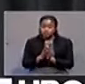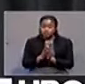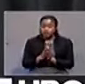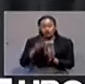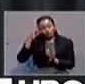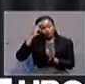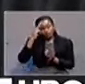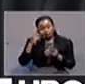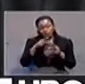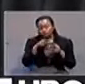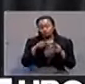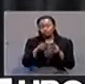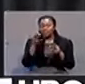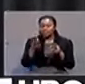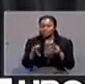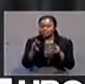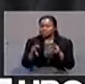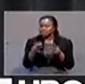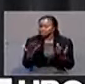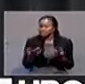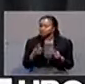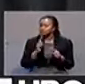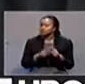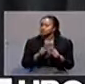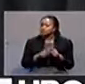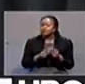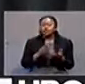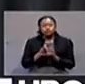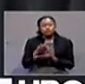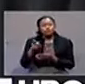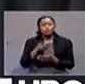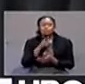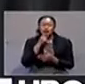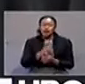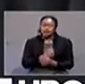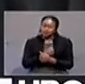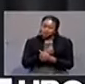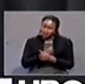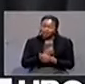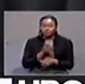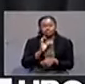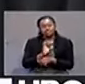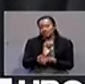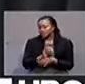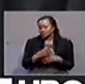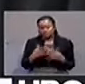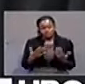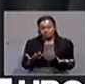Speaker. One, he is a man who loved his church,